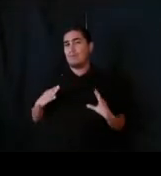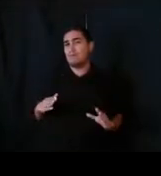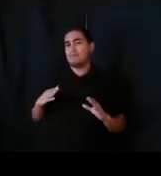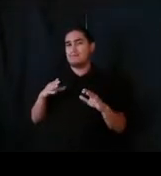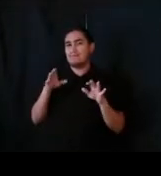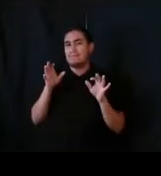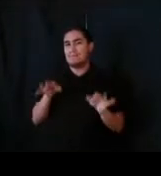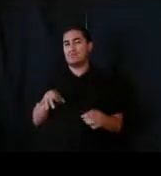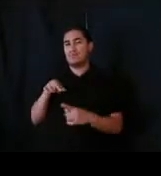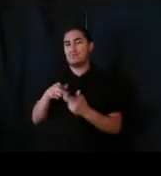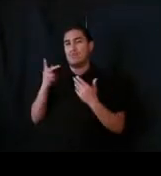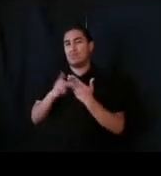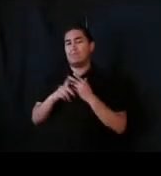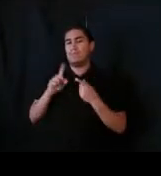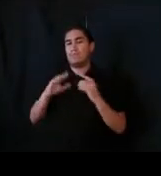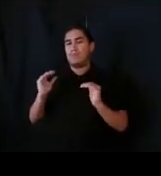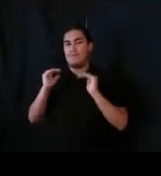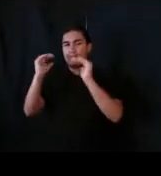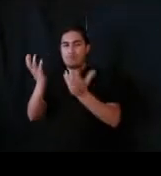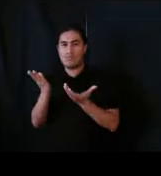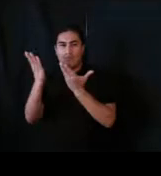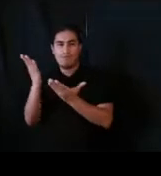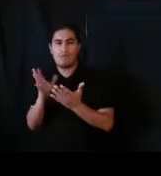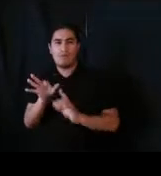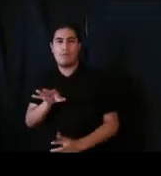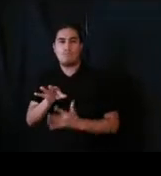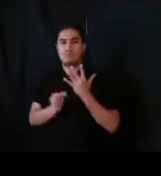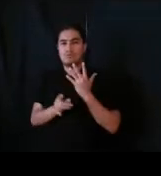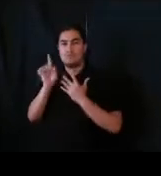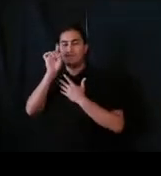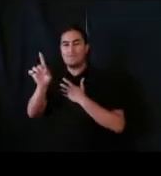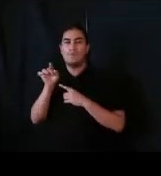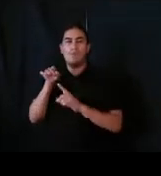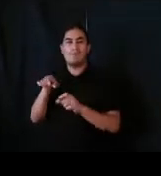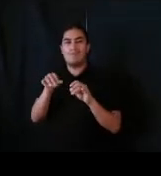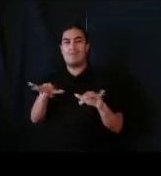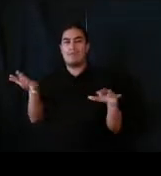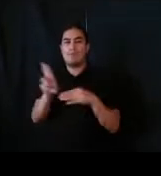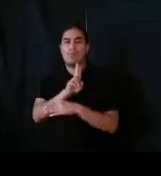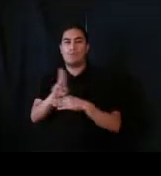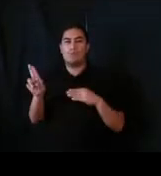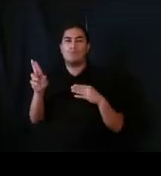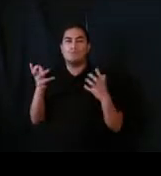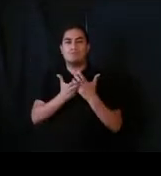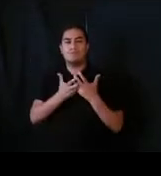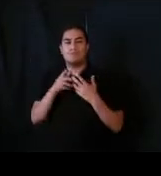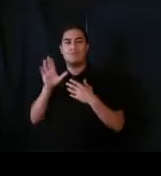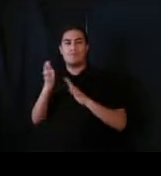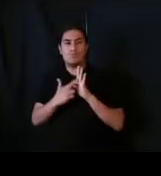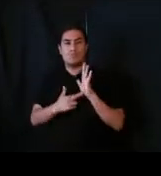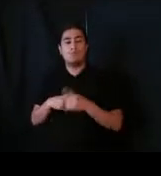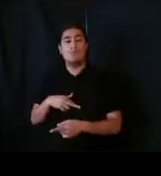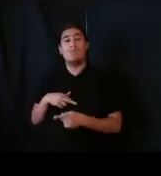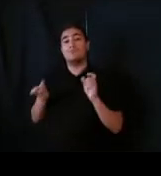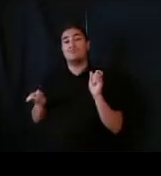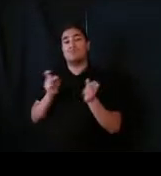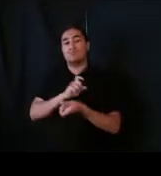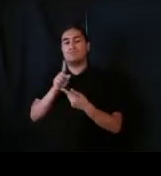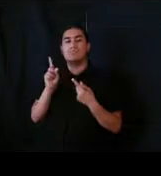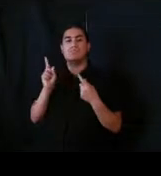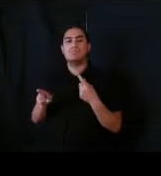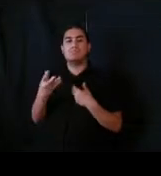program to elevate and offer an additional option to meet the existing efficient land use evaluation criterion this change is incorporated